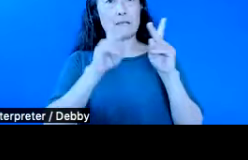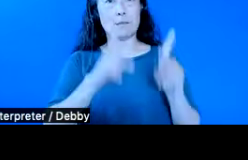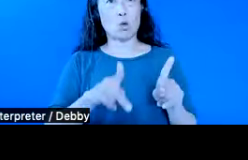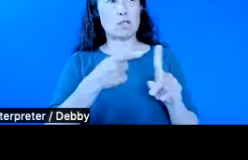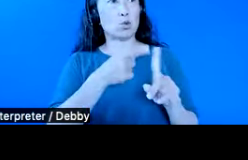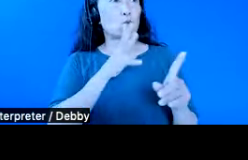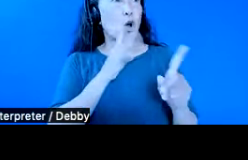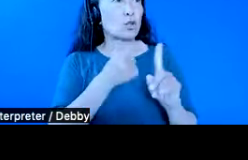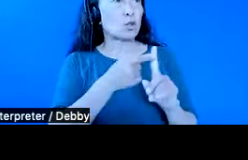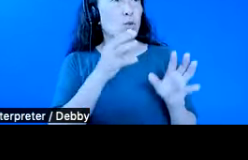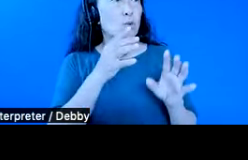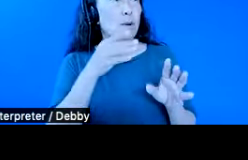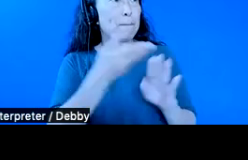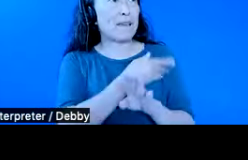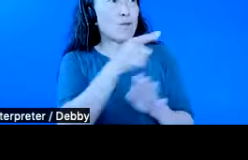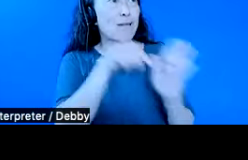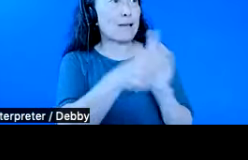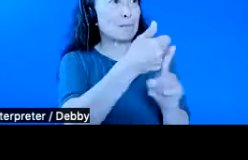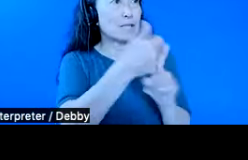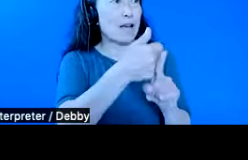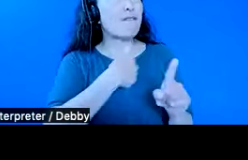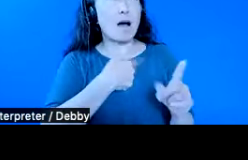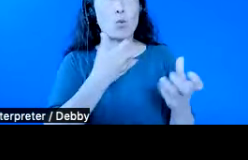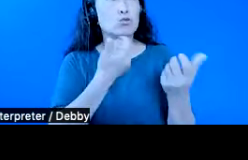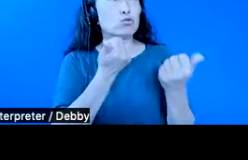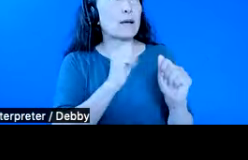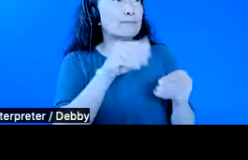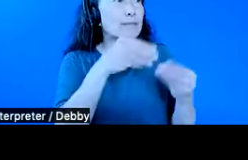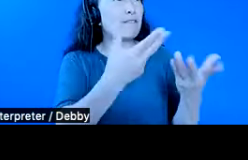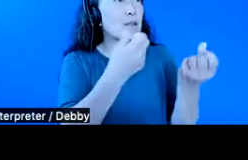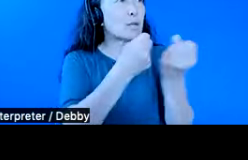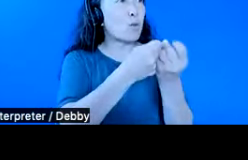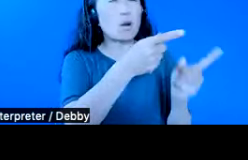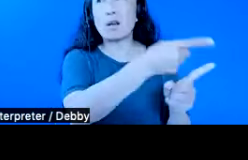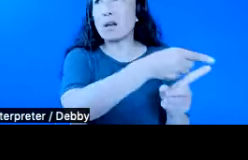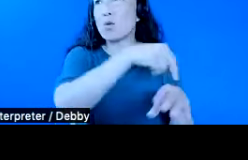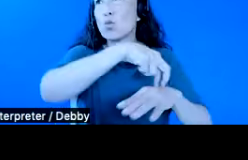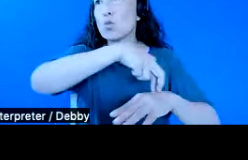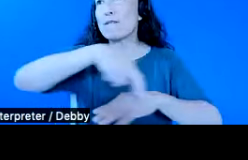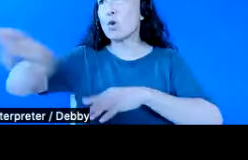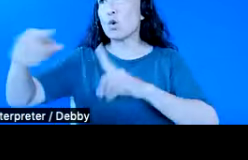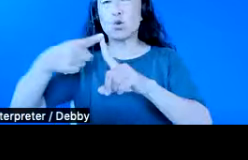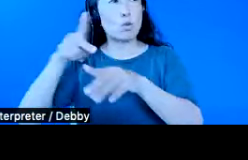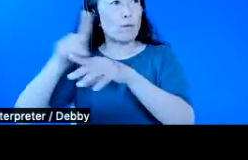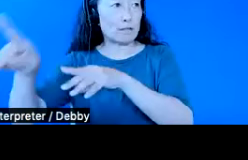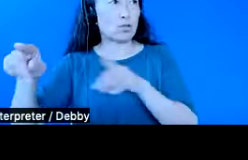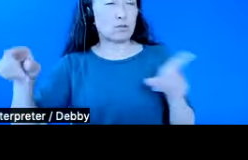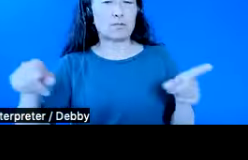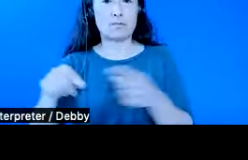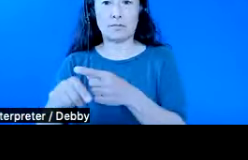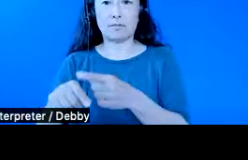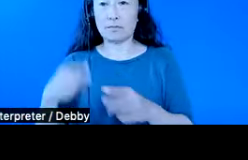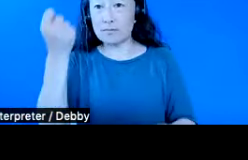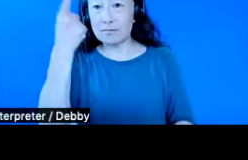not try to get them some kind of support. So we need to try to remember that it's not your